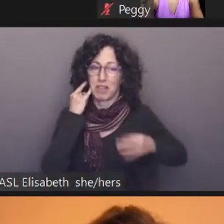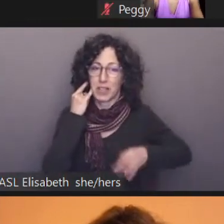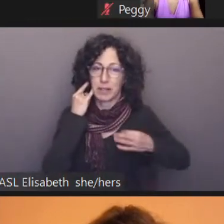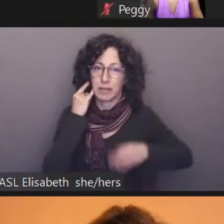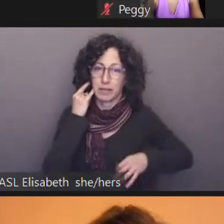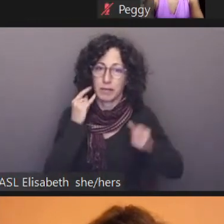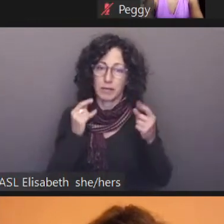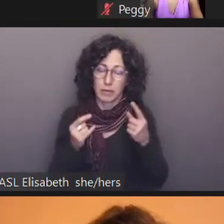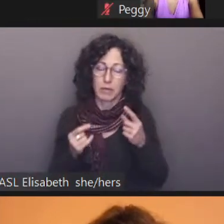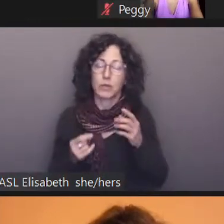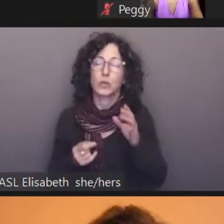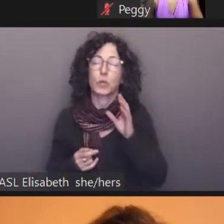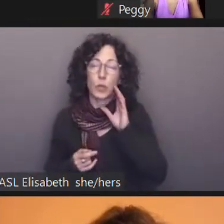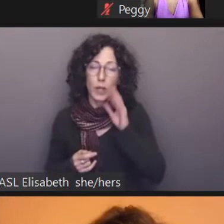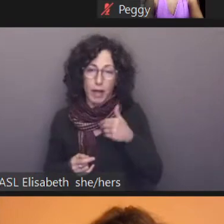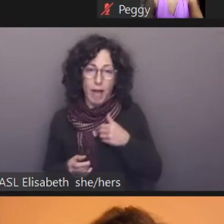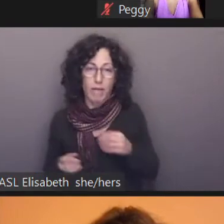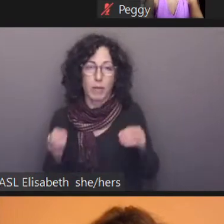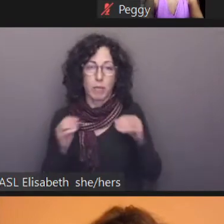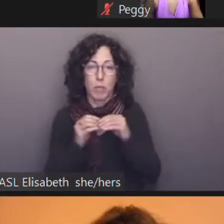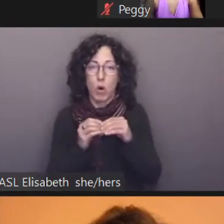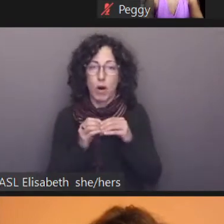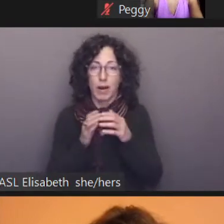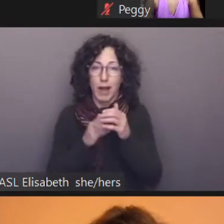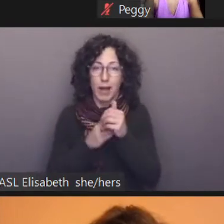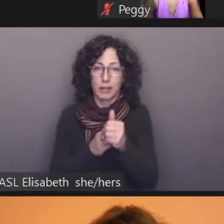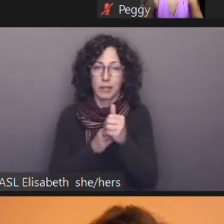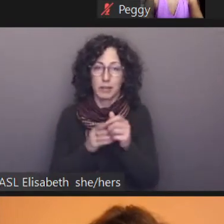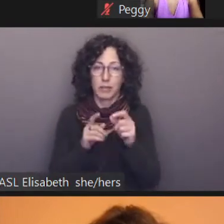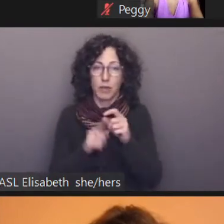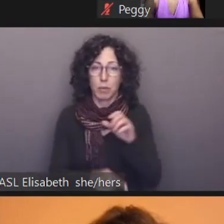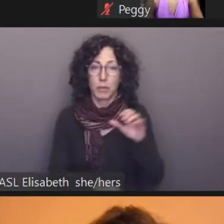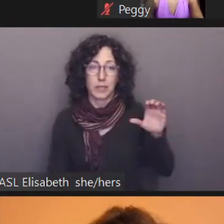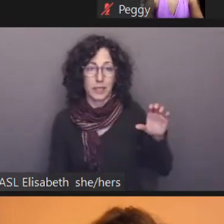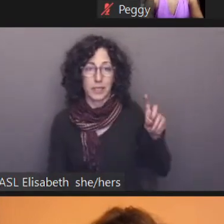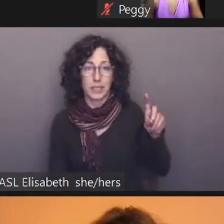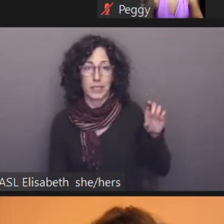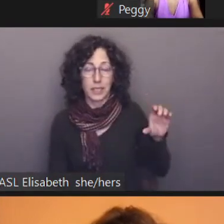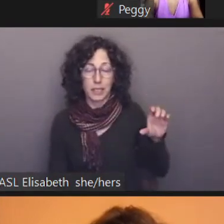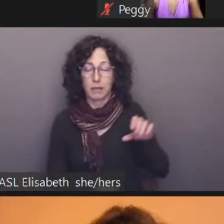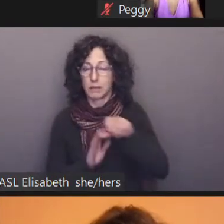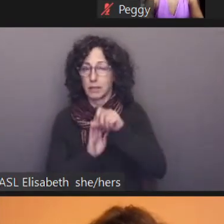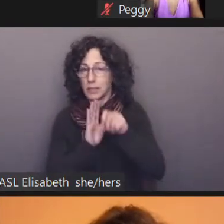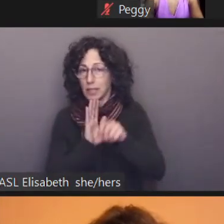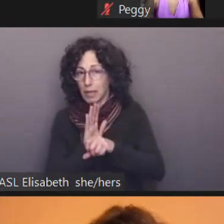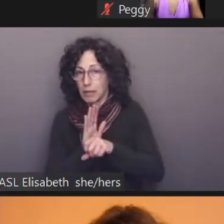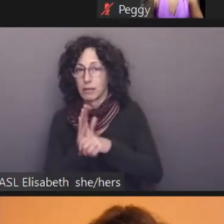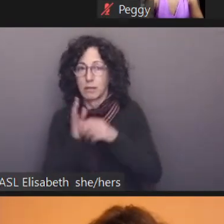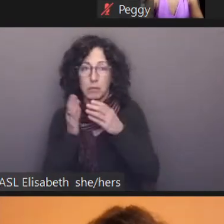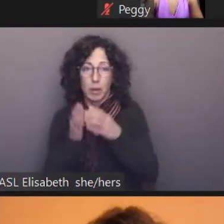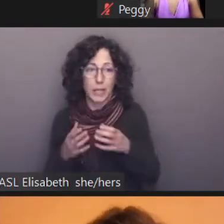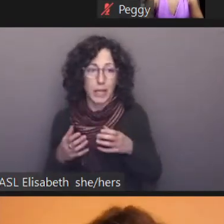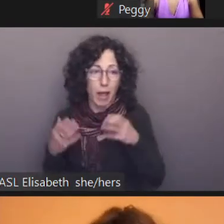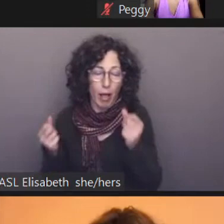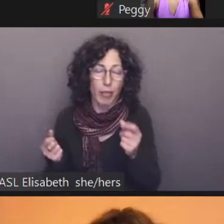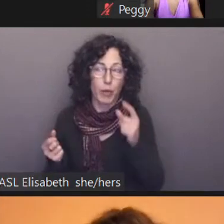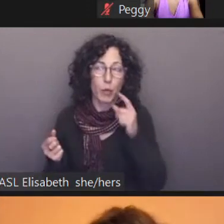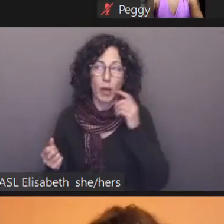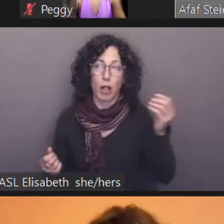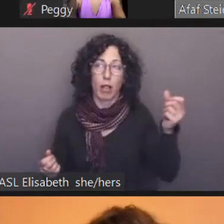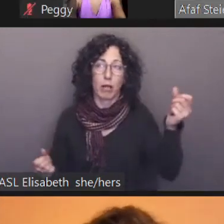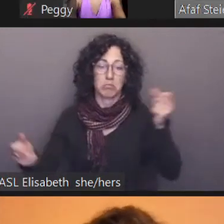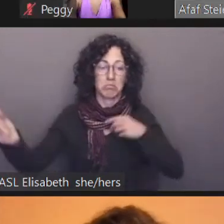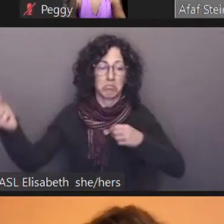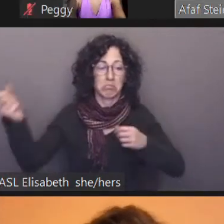we'll get more changed guidance from CDC and the state as we consider in